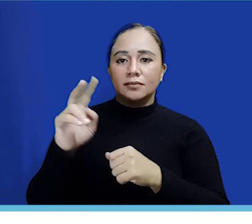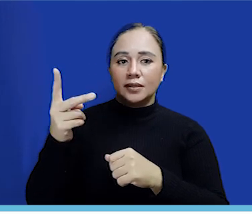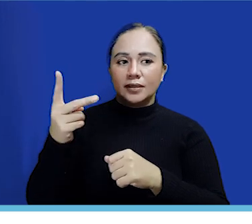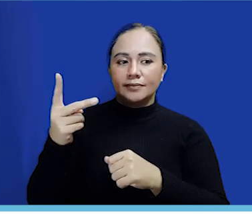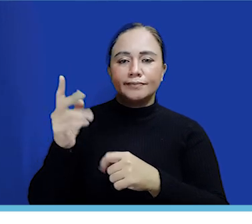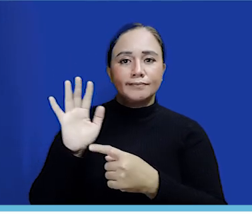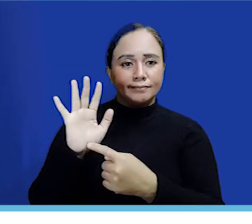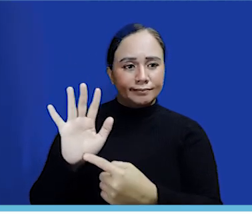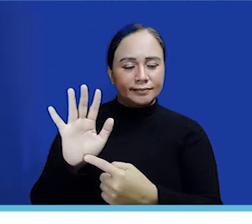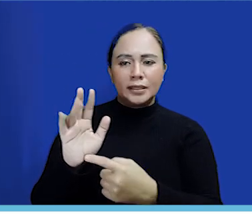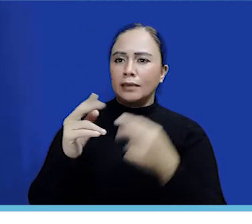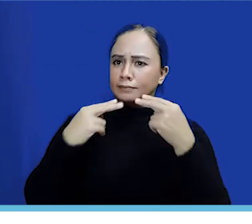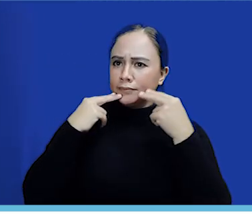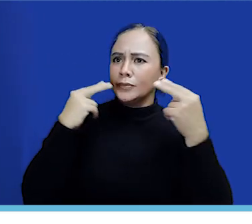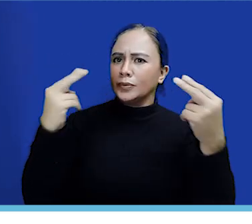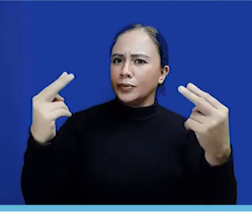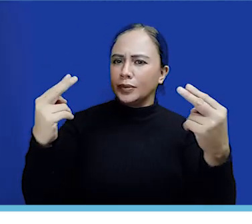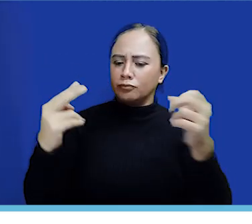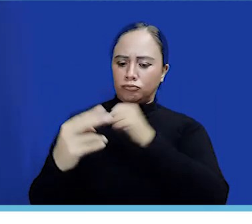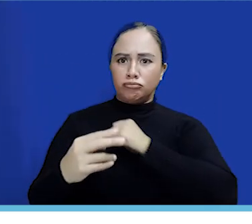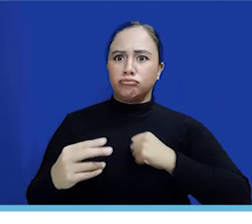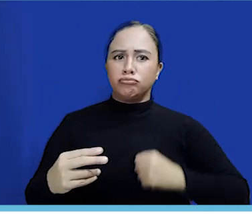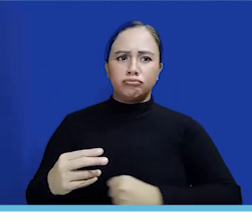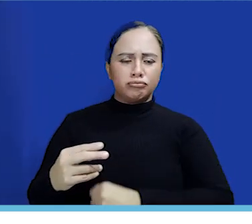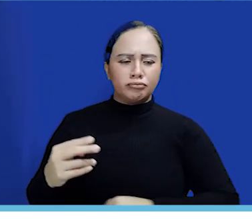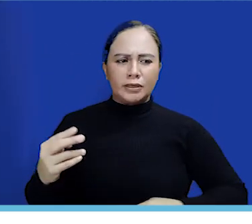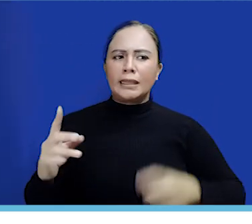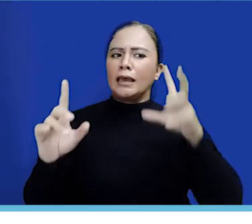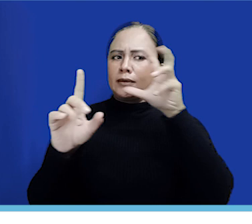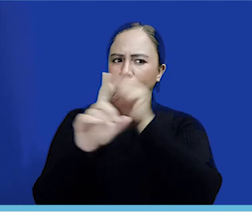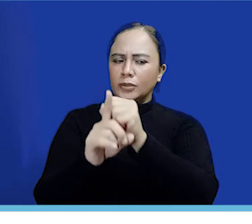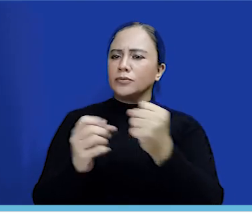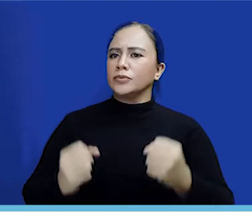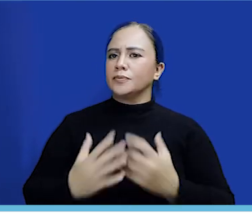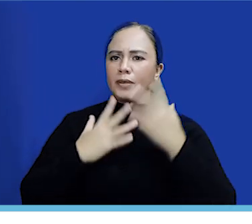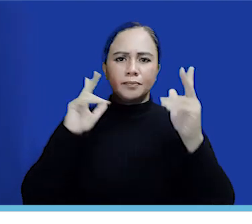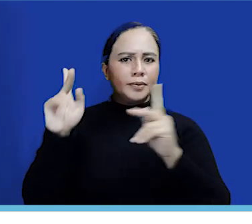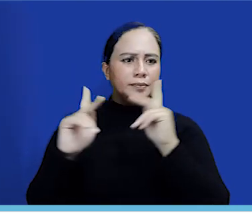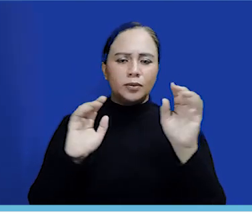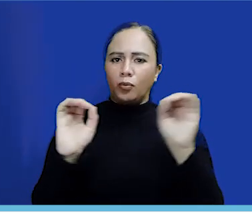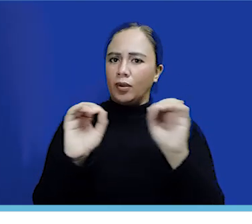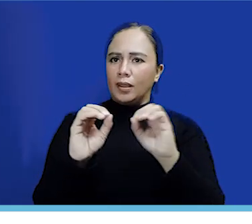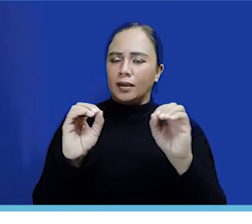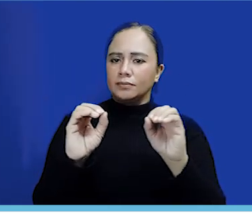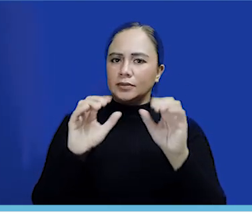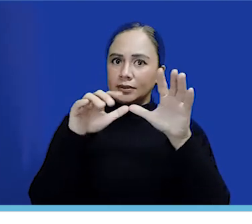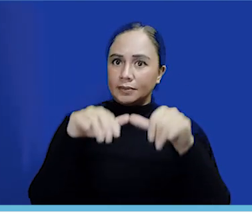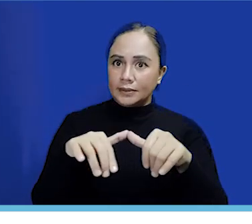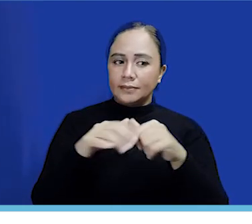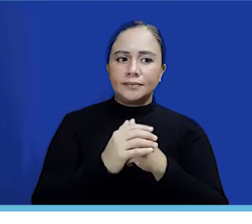2. Portrayal as heroes and superhumans when they achieve something to inspire people without